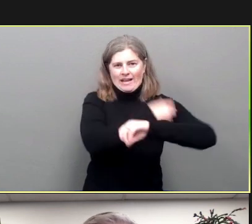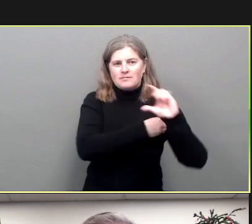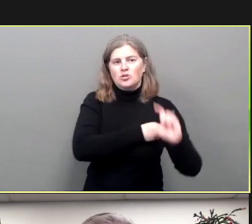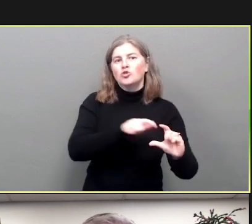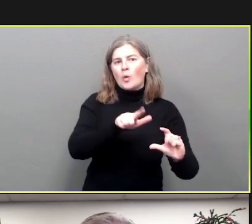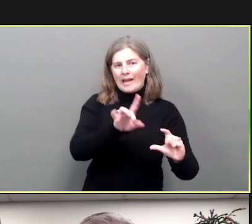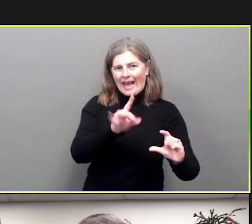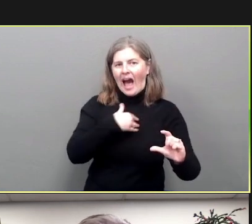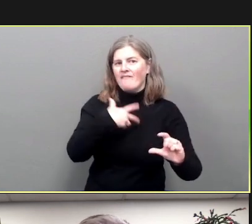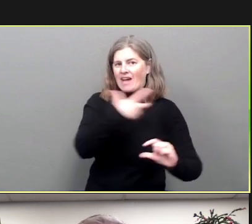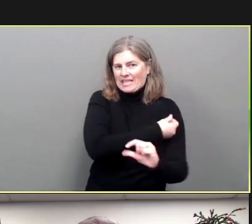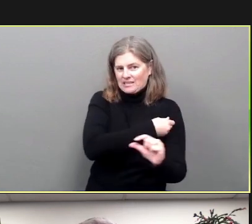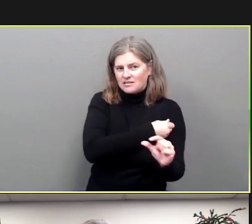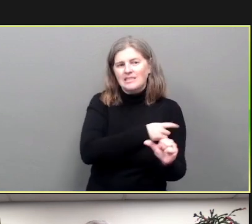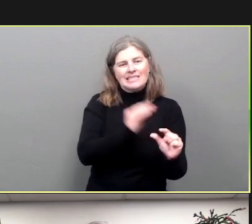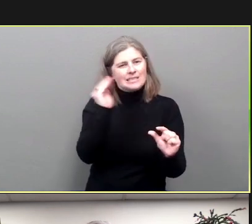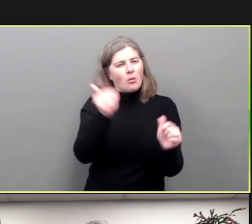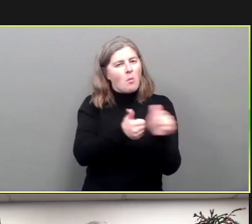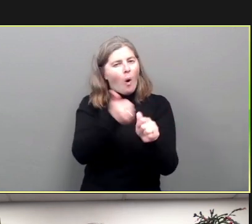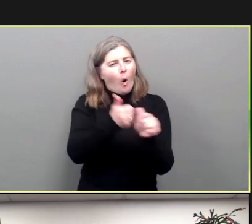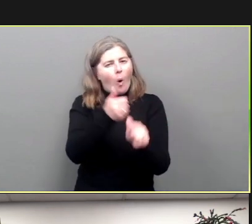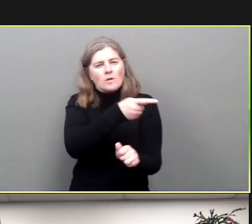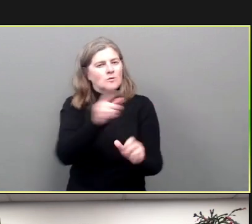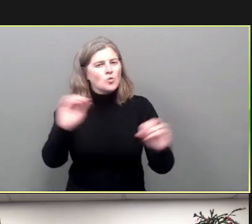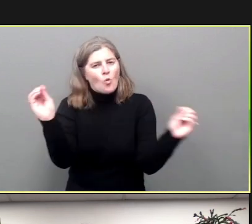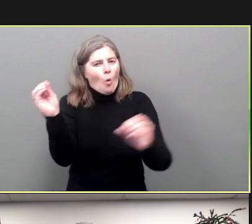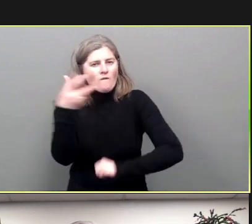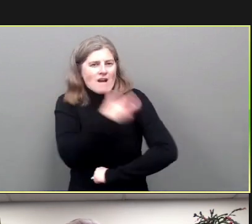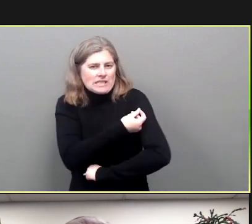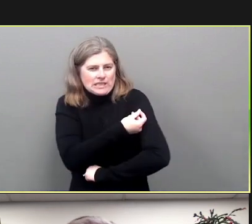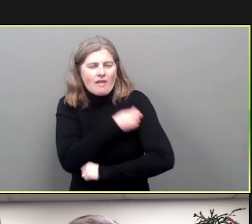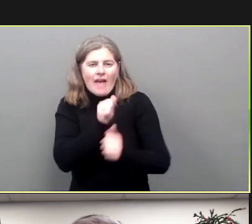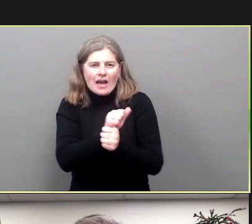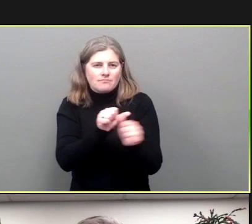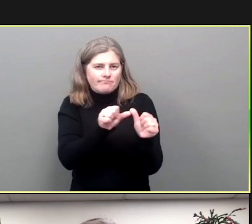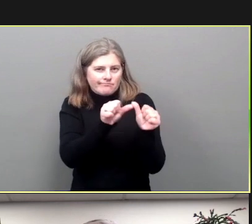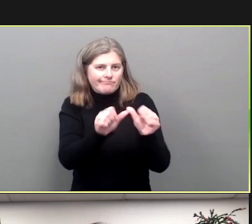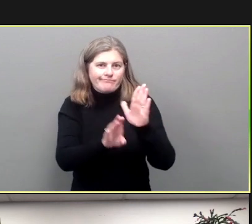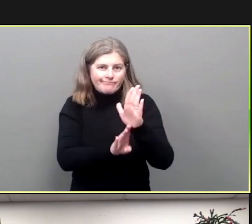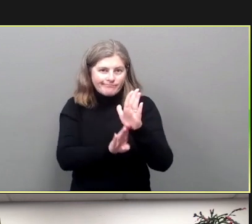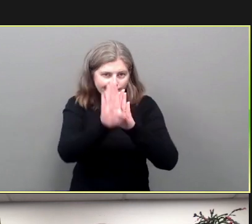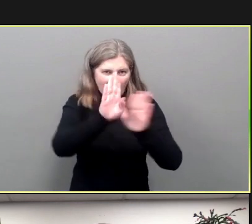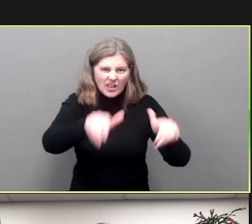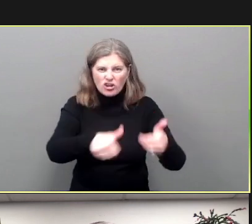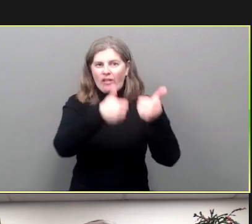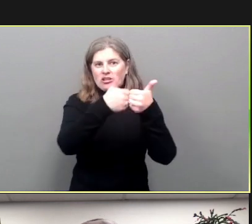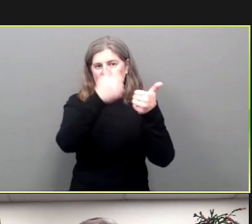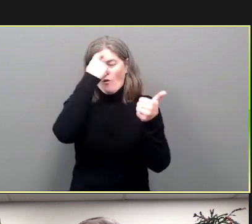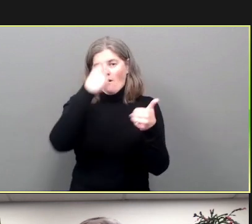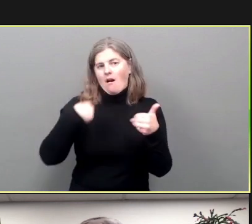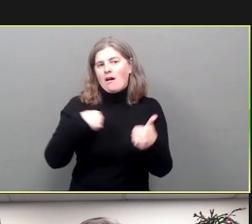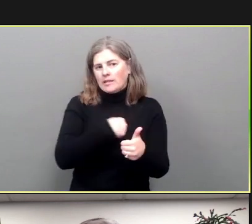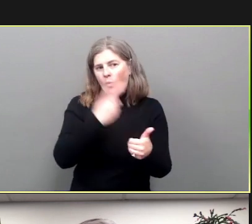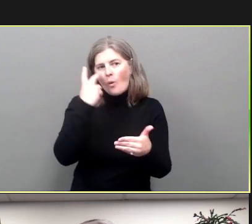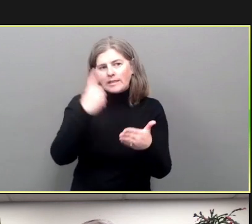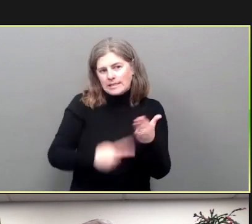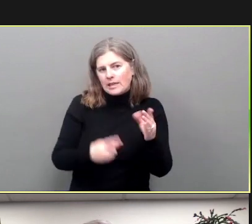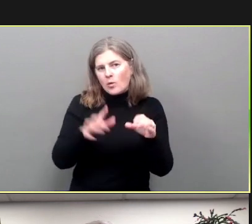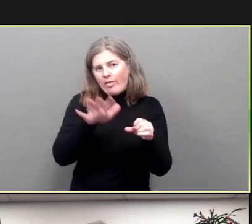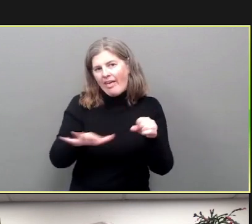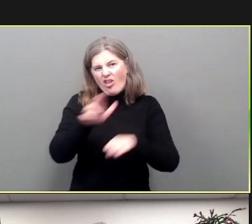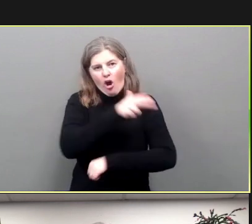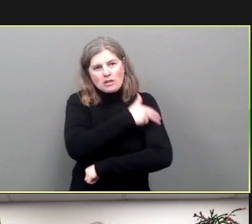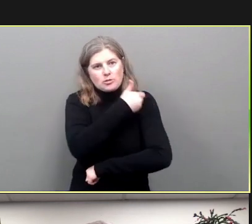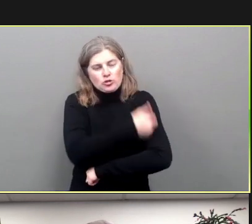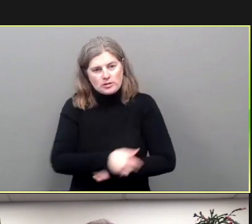individuals continue to drive the pandemic and to drive the challenges in particular that we're seeing in our